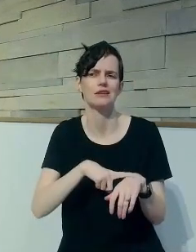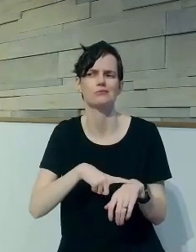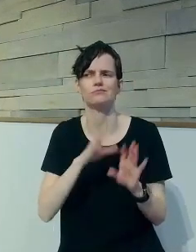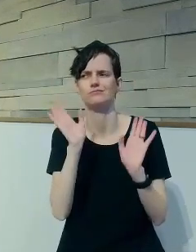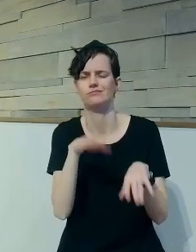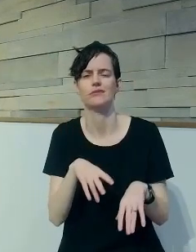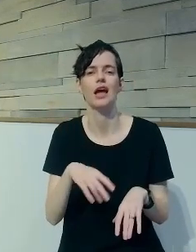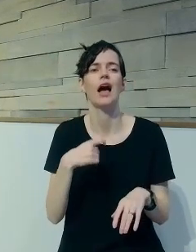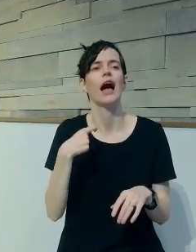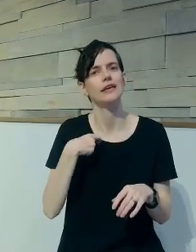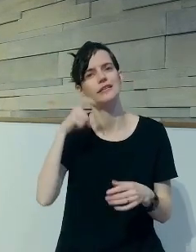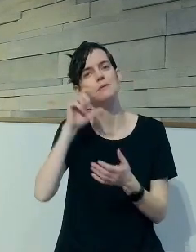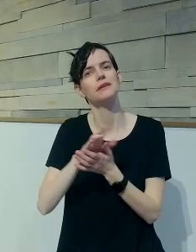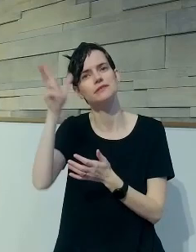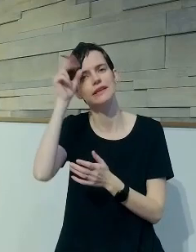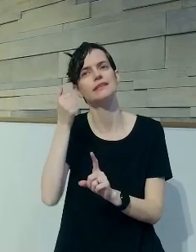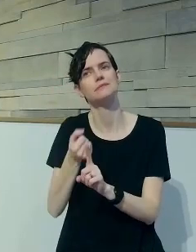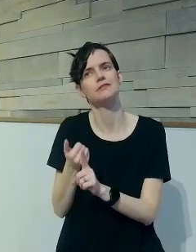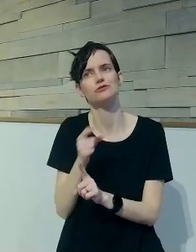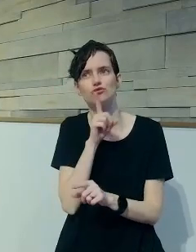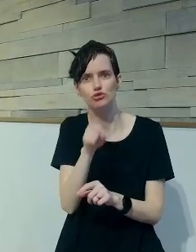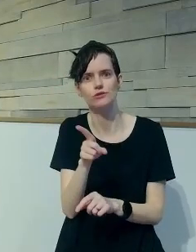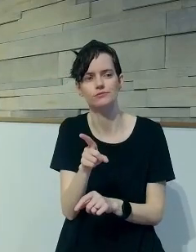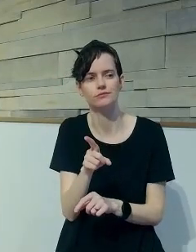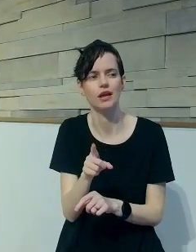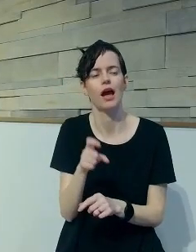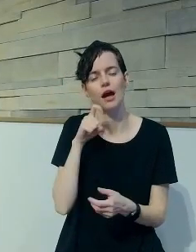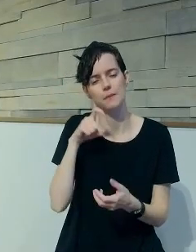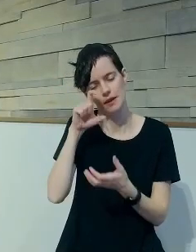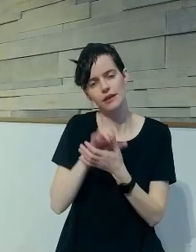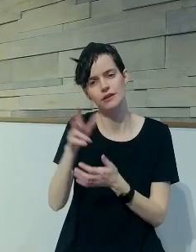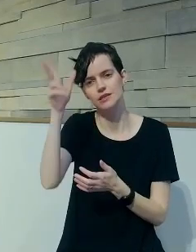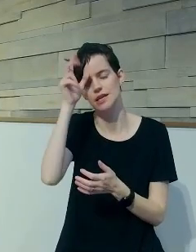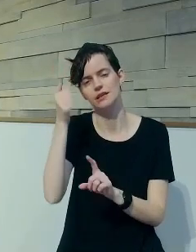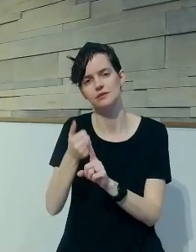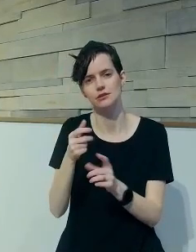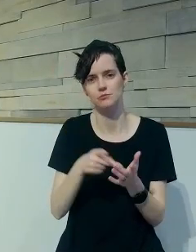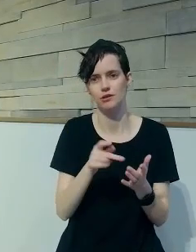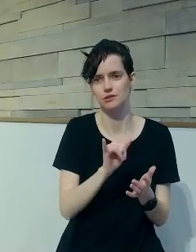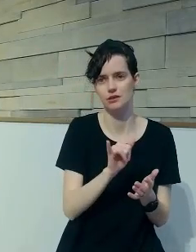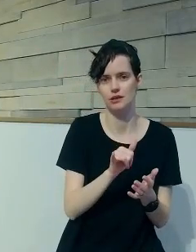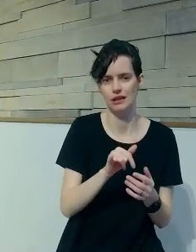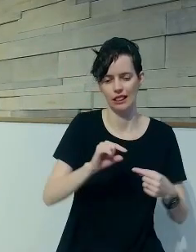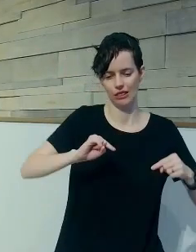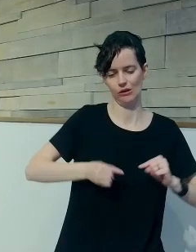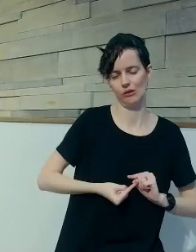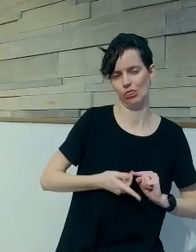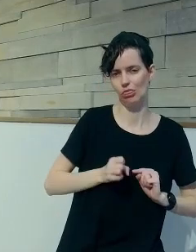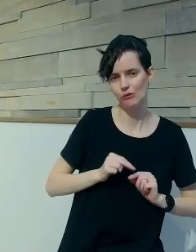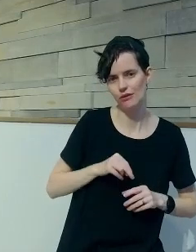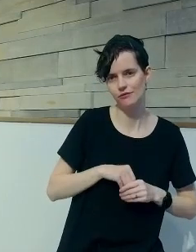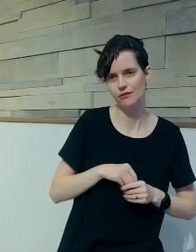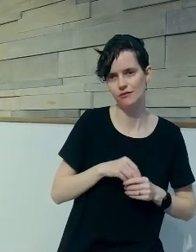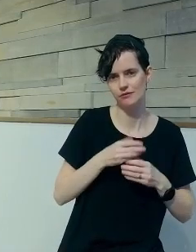I believe in Satan. I believe that Satan is, yes. I believe that he is what Paul is saying. Hey, thorn from Satan. He's not going to say that